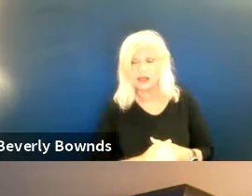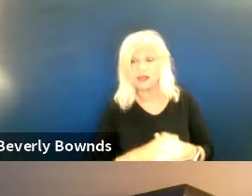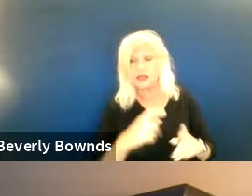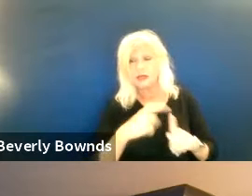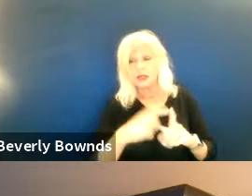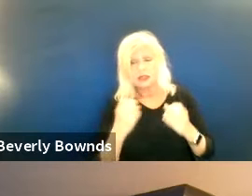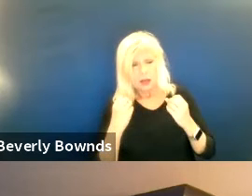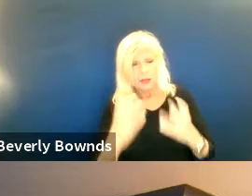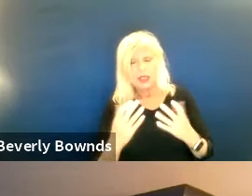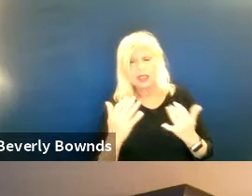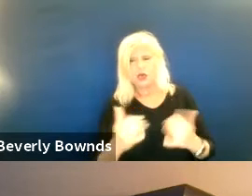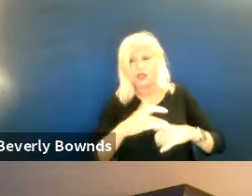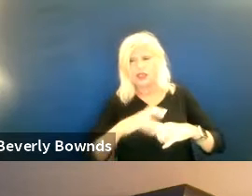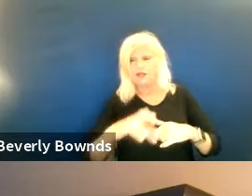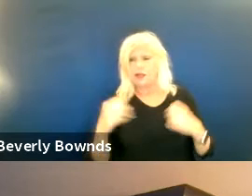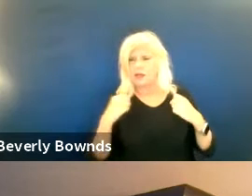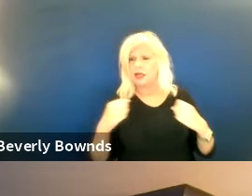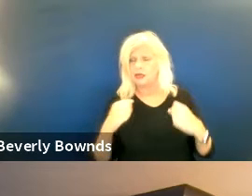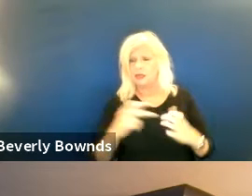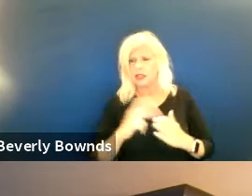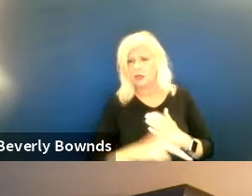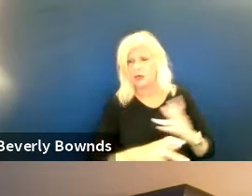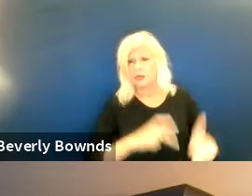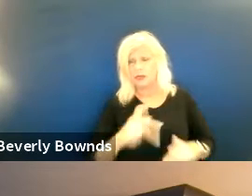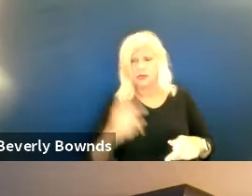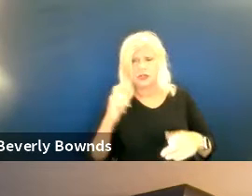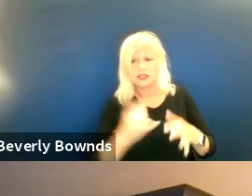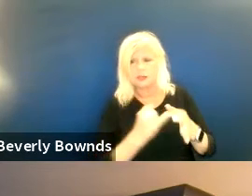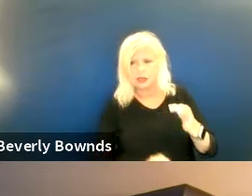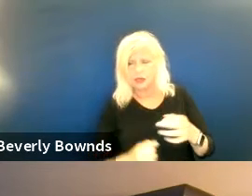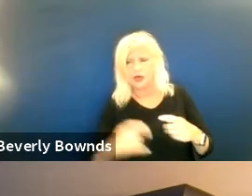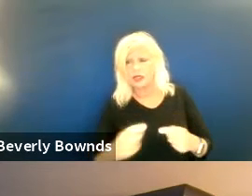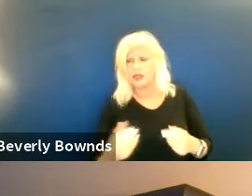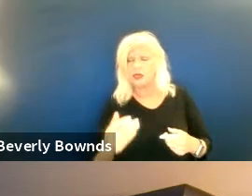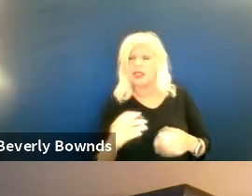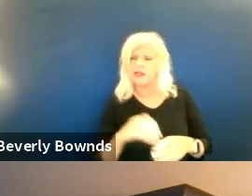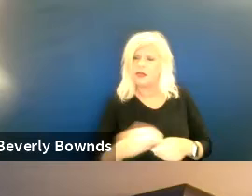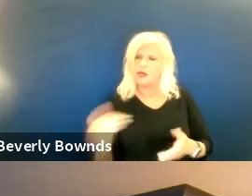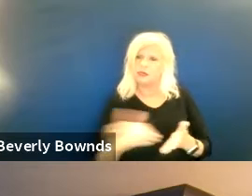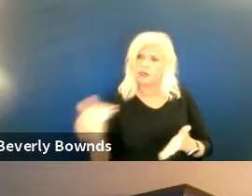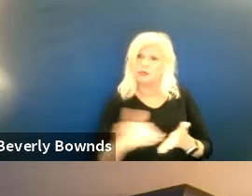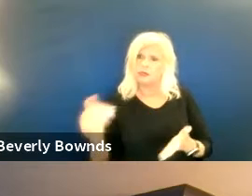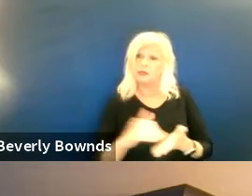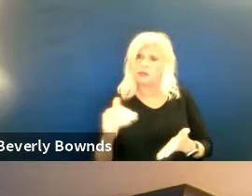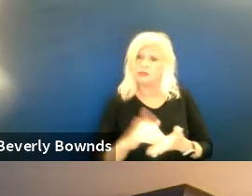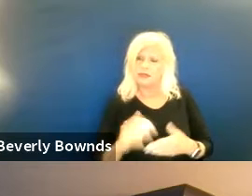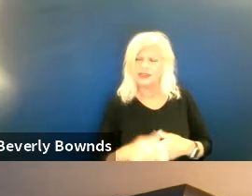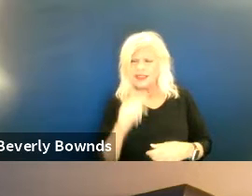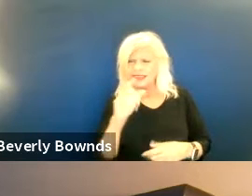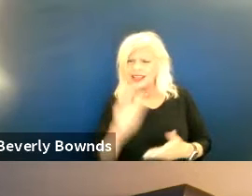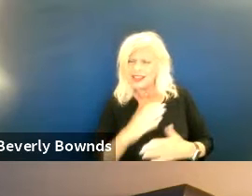currently available exercise programs for people with spinal cord injury involve repetitive movements that might make the exercise not as